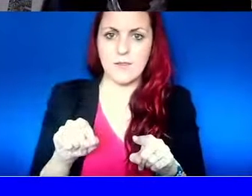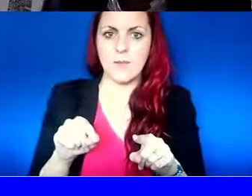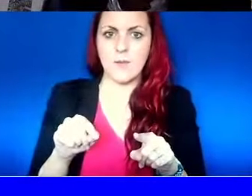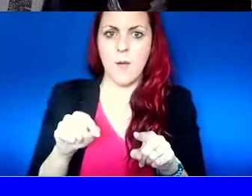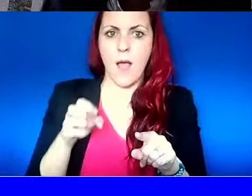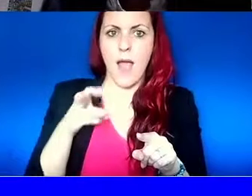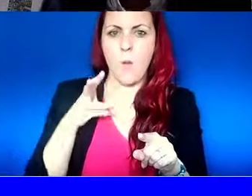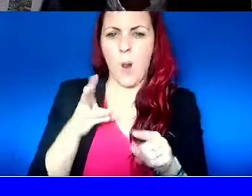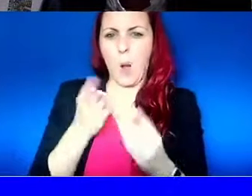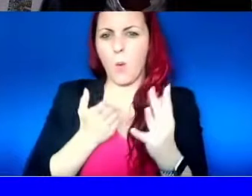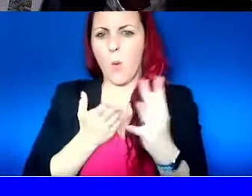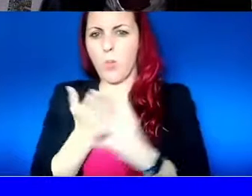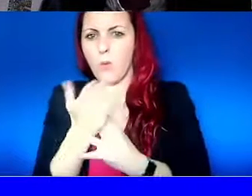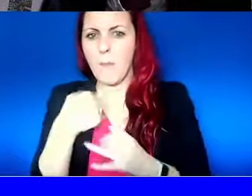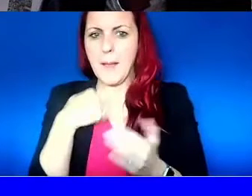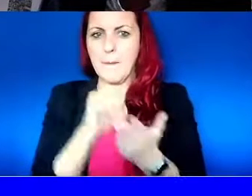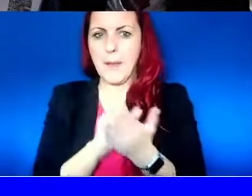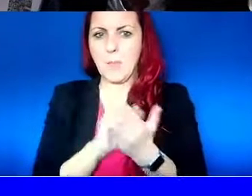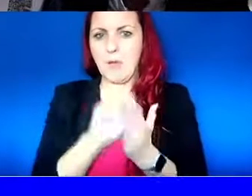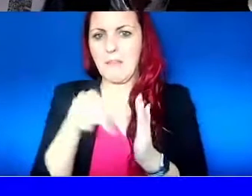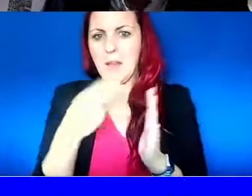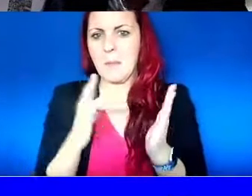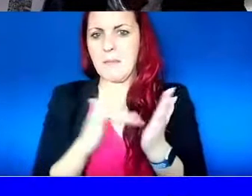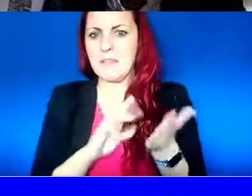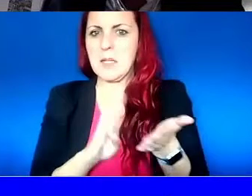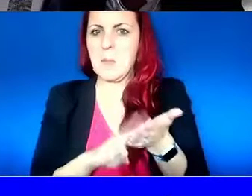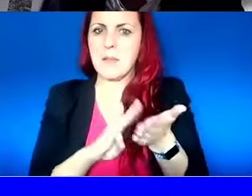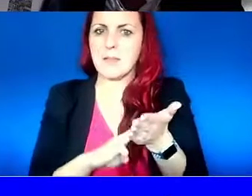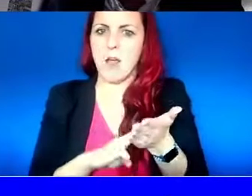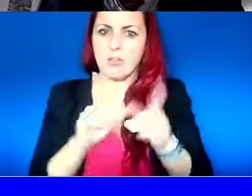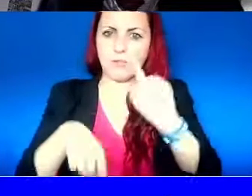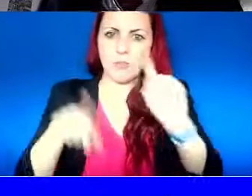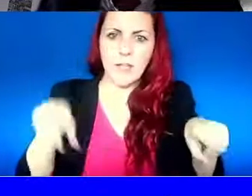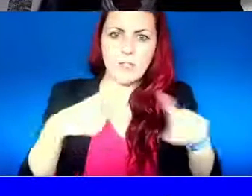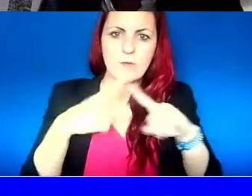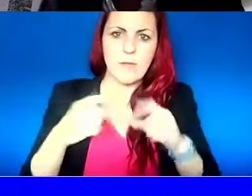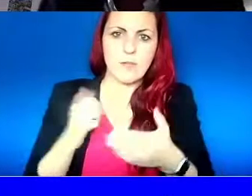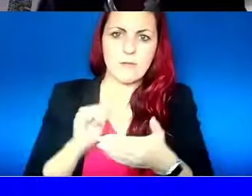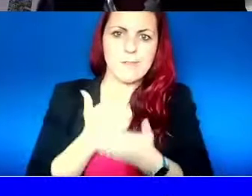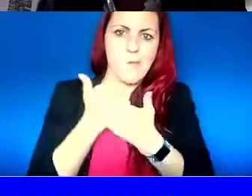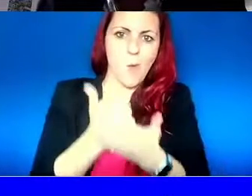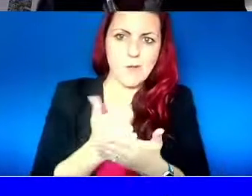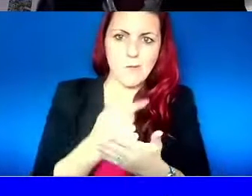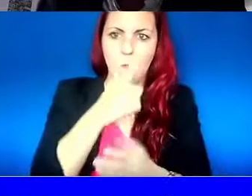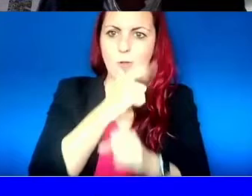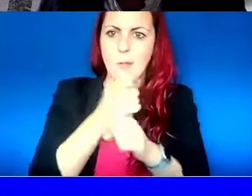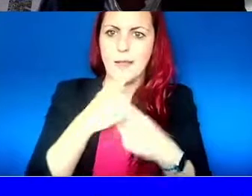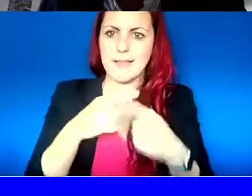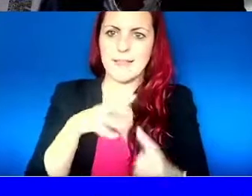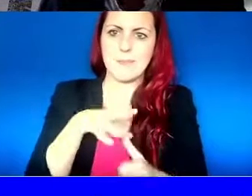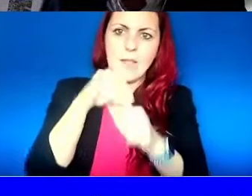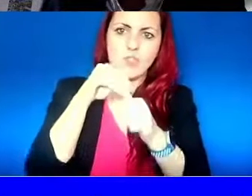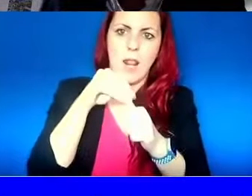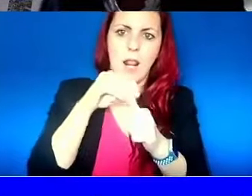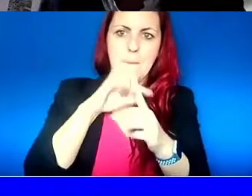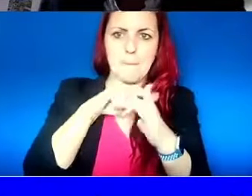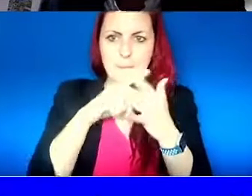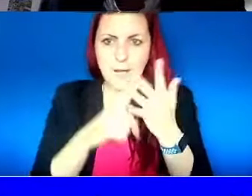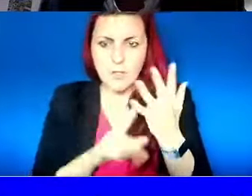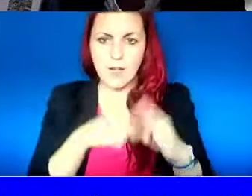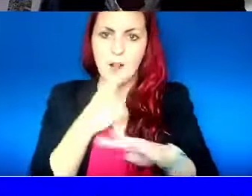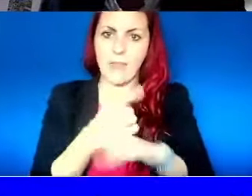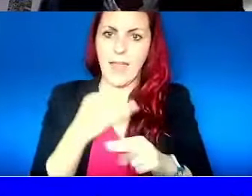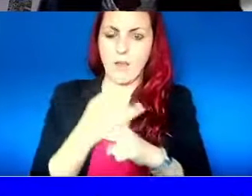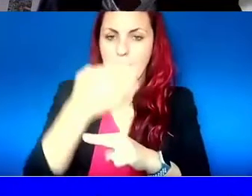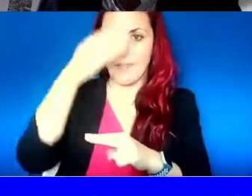next 15 minutes on a range of courtroom supports, or what we call special measures, that exist within the Irish criminal justice